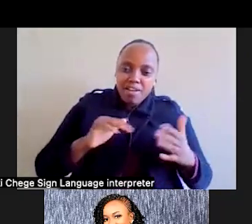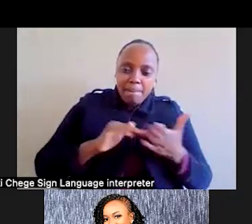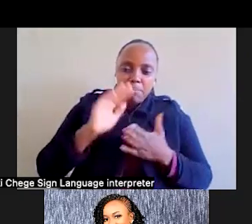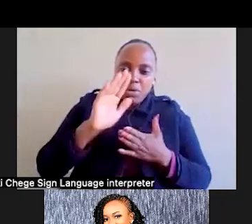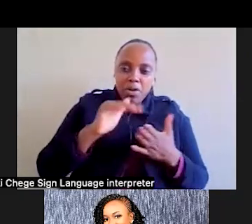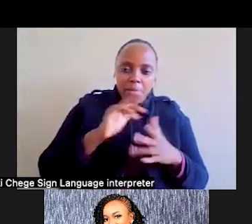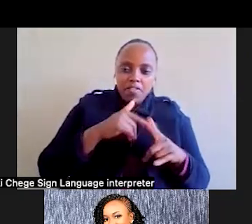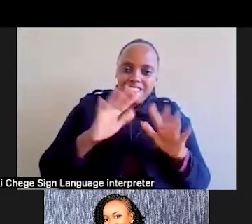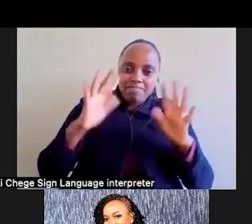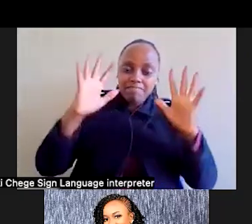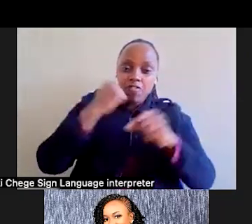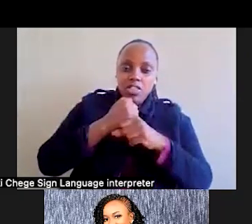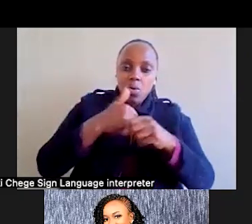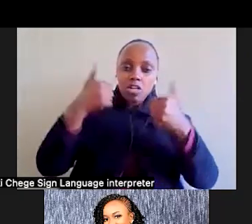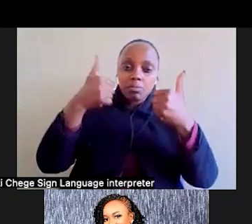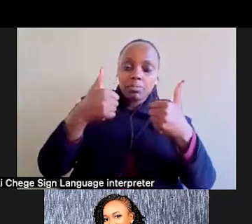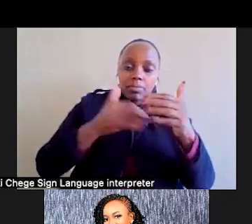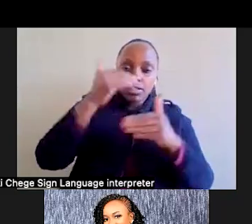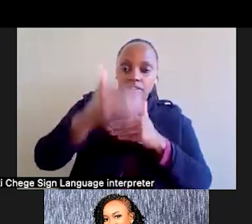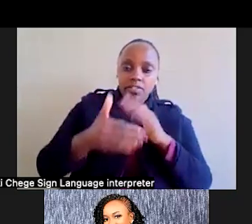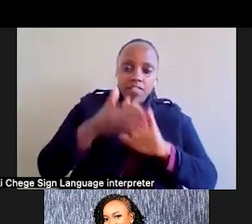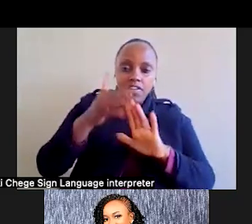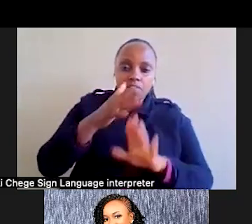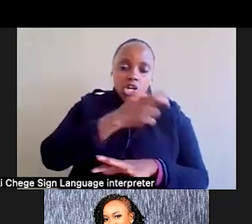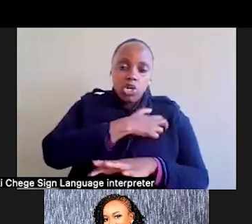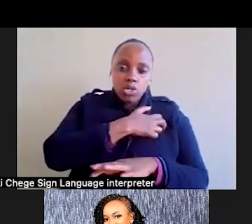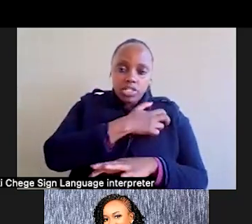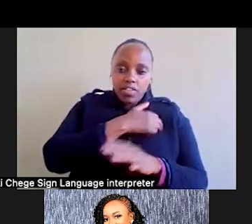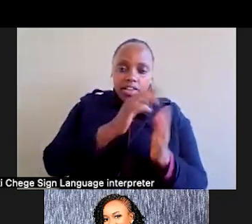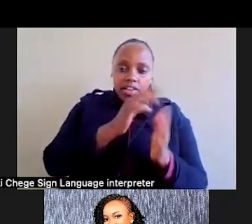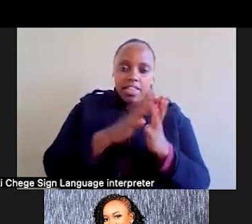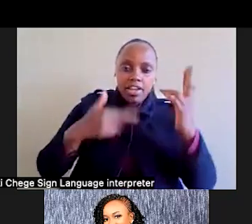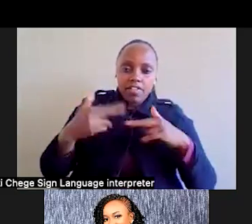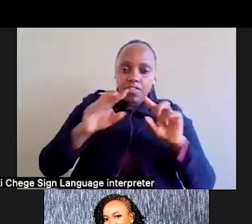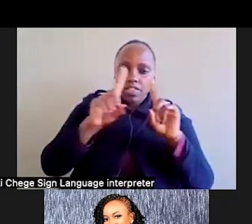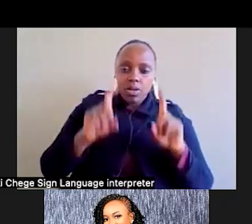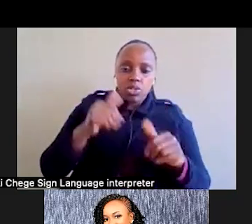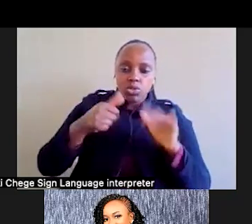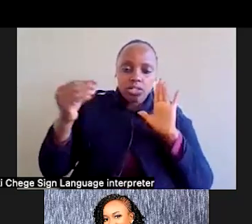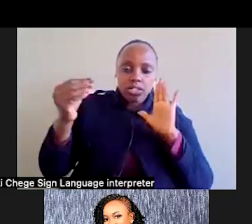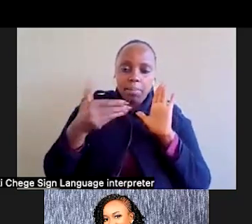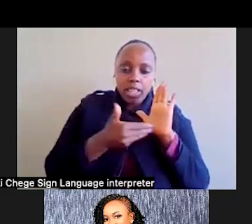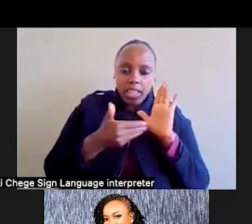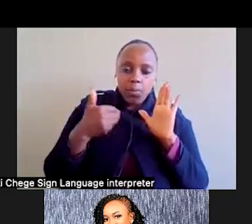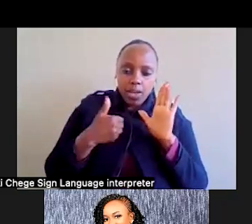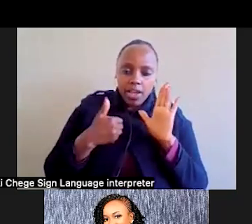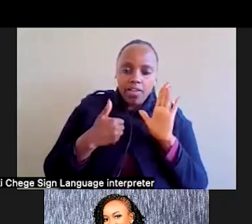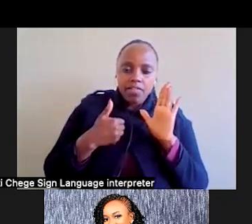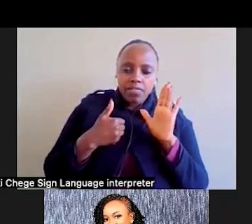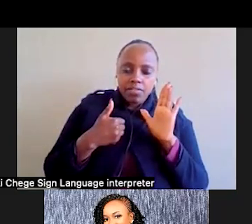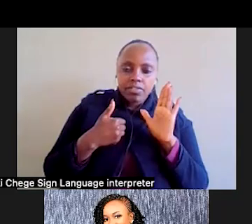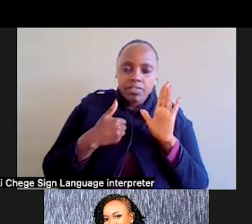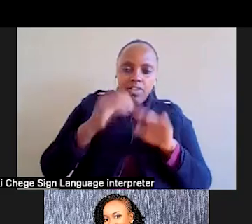consultation and quick review at the questions that are here, I'm properly advised that it would be great